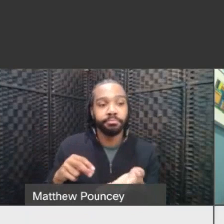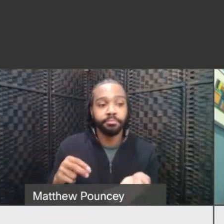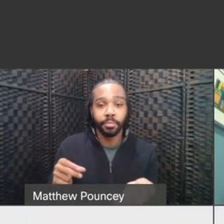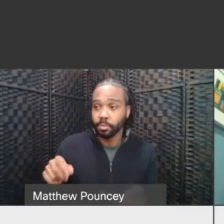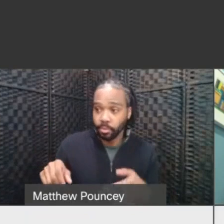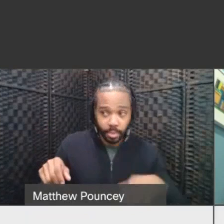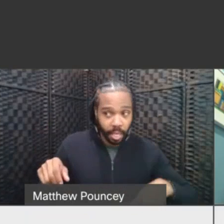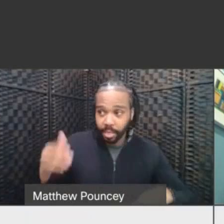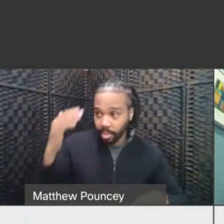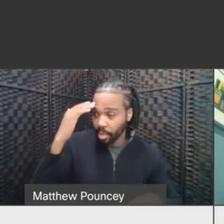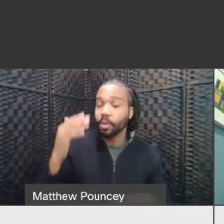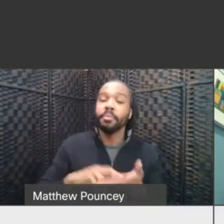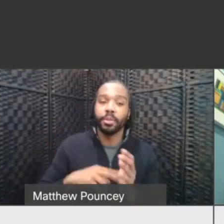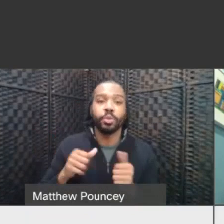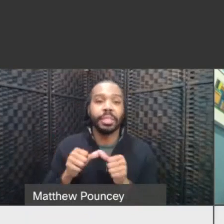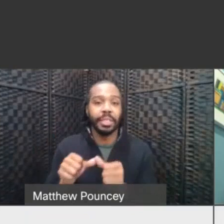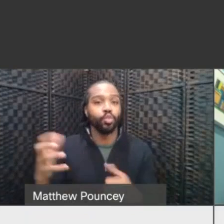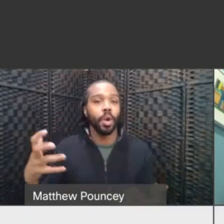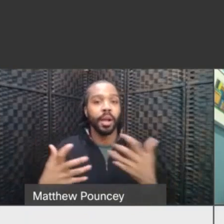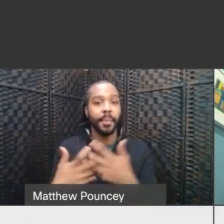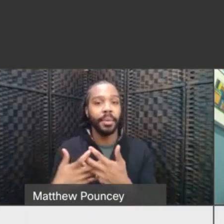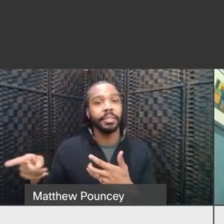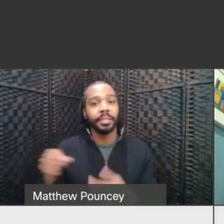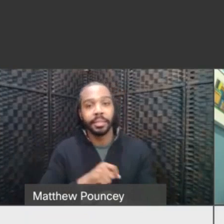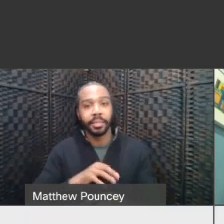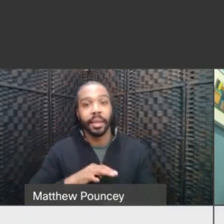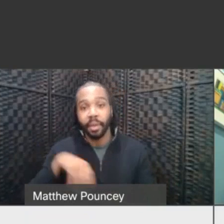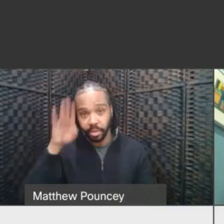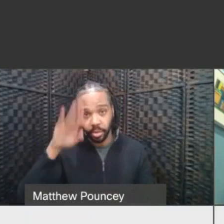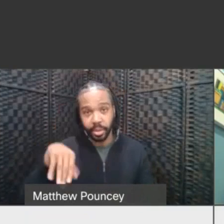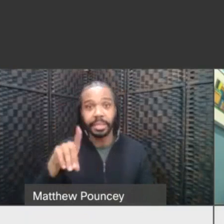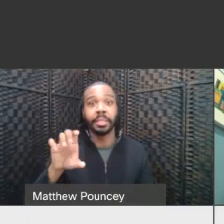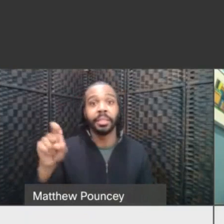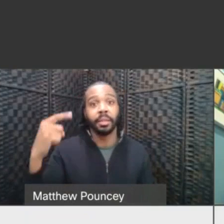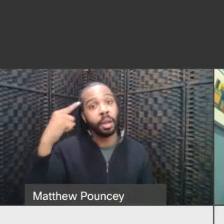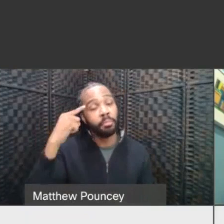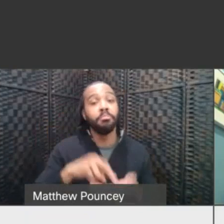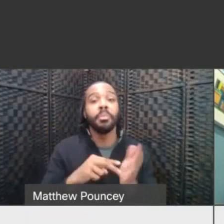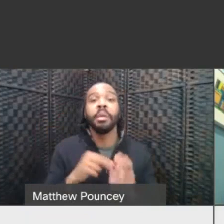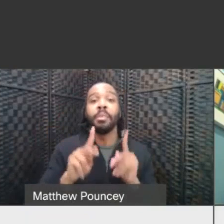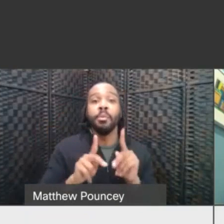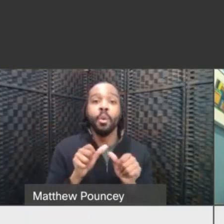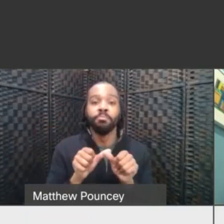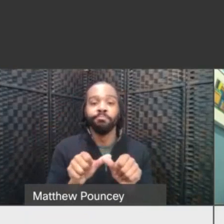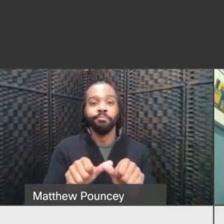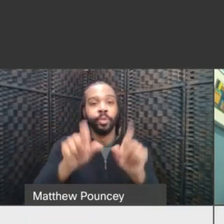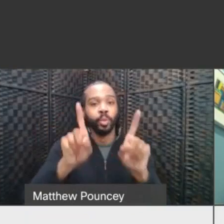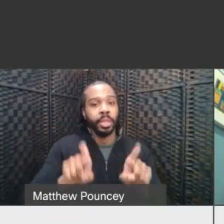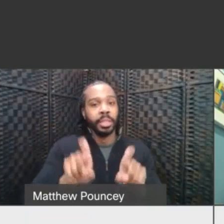accommodate them. I know in the district government, what that means is that people continue to test weekly,